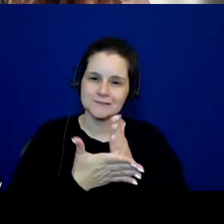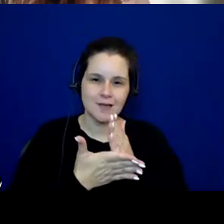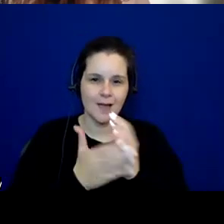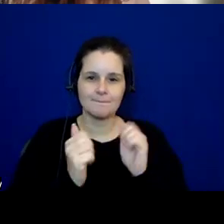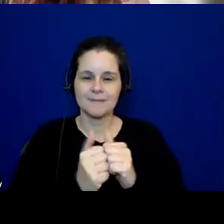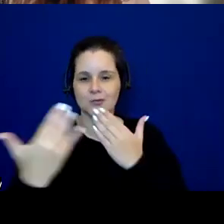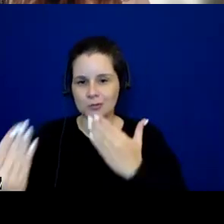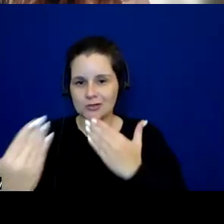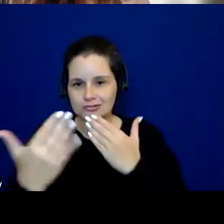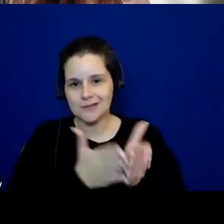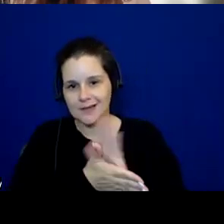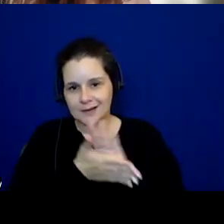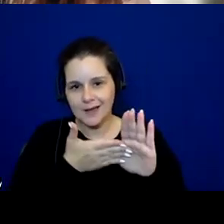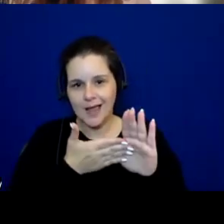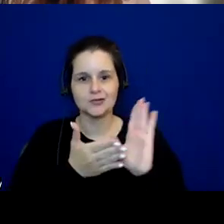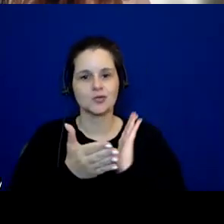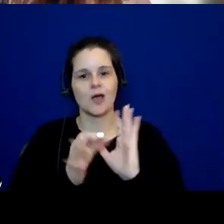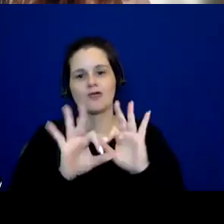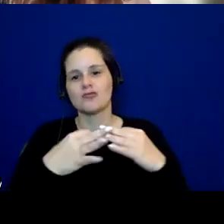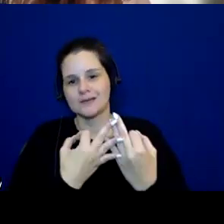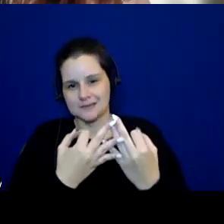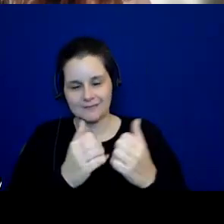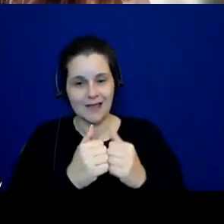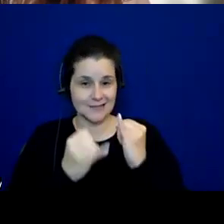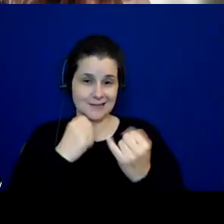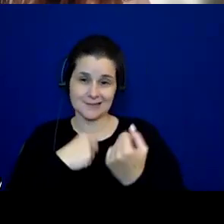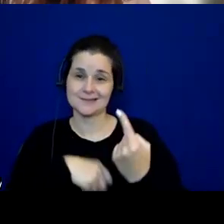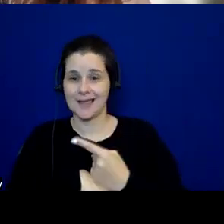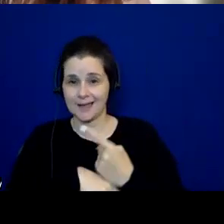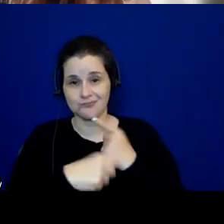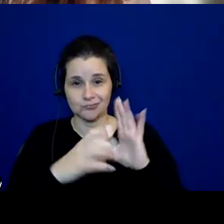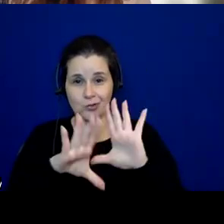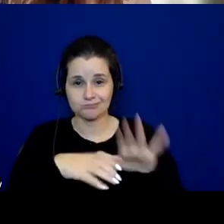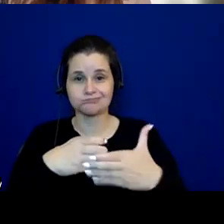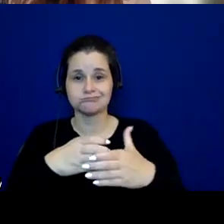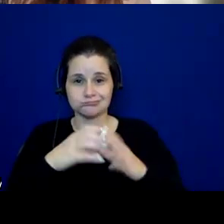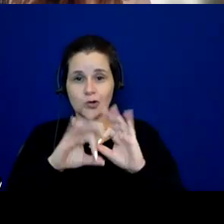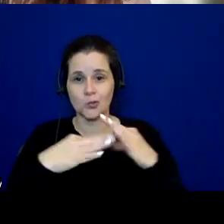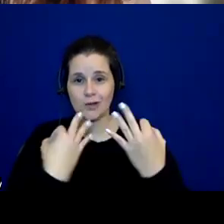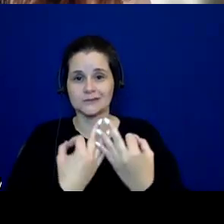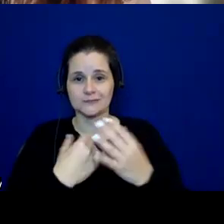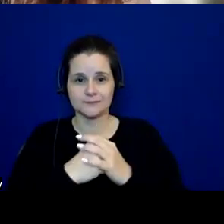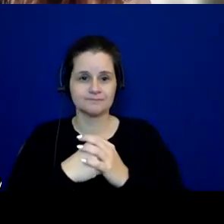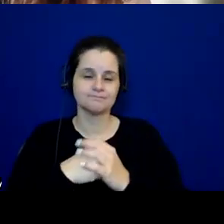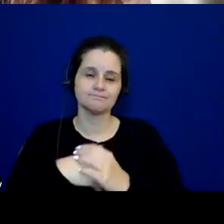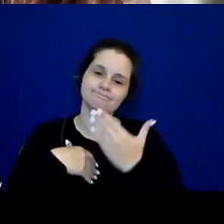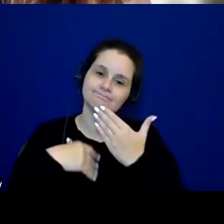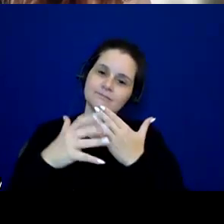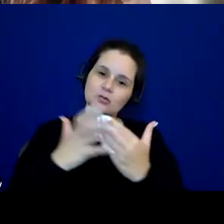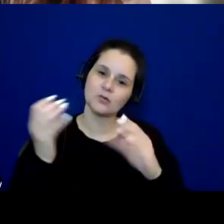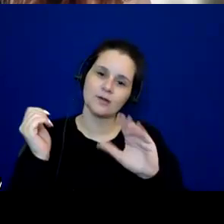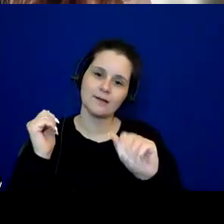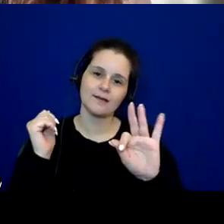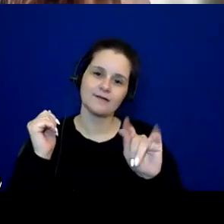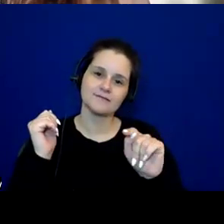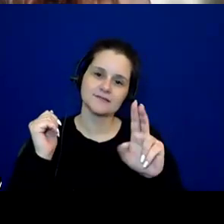gracious and kind to our relatives. At the end of the day, that's what we are. That's all. Thank you so much, Afton. And